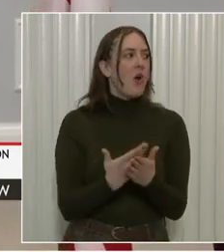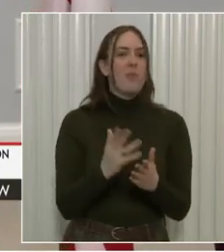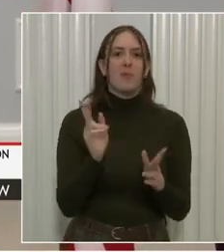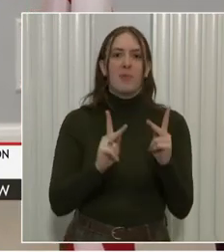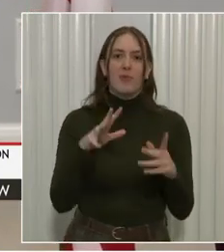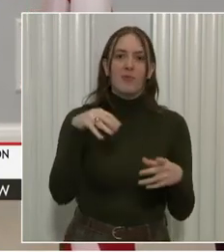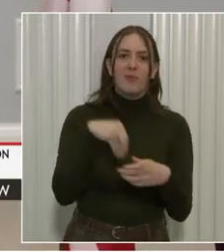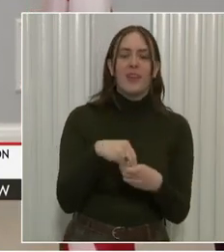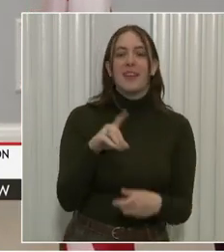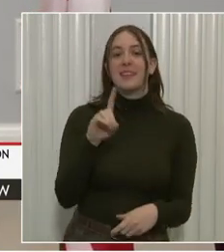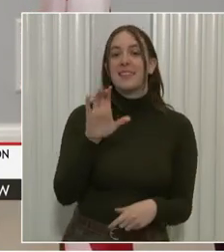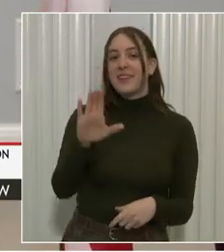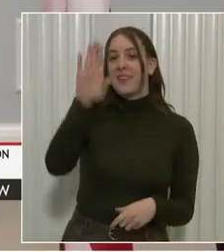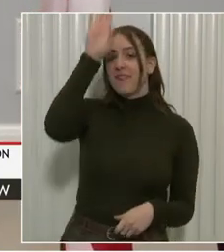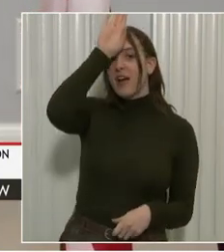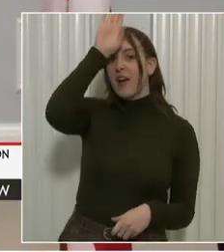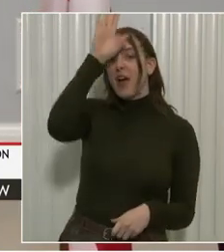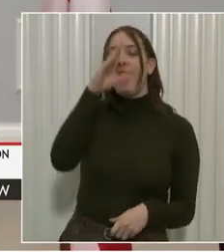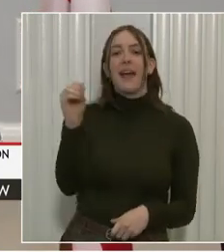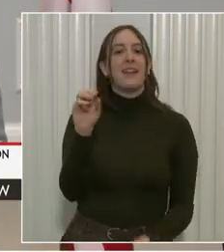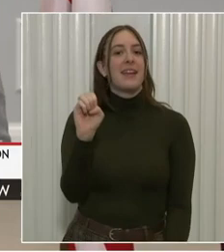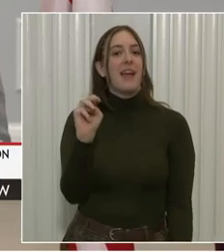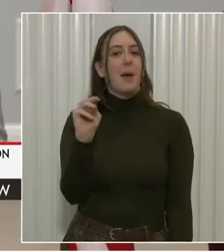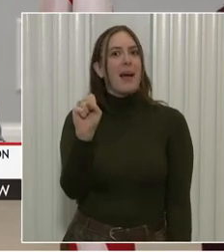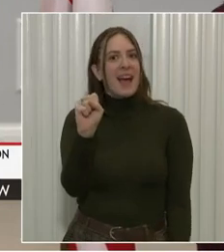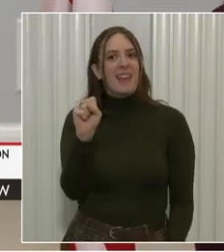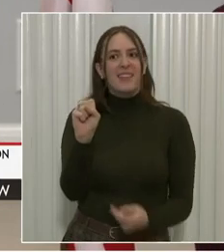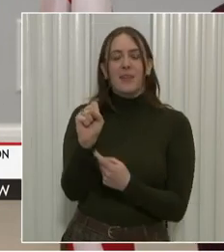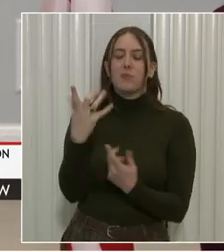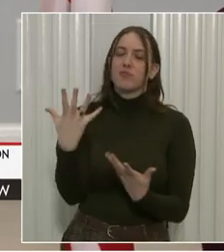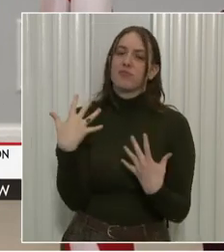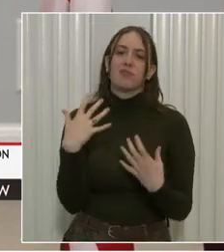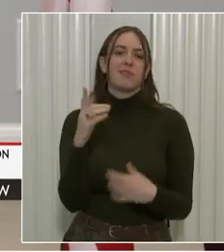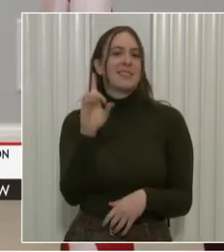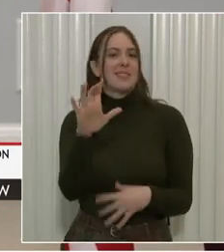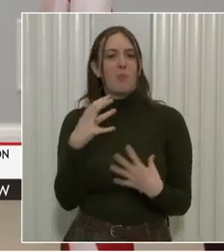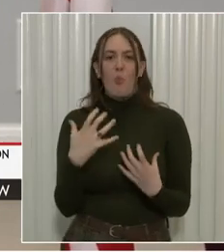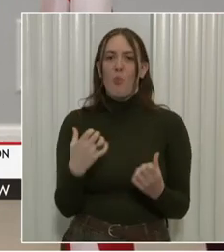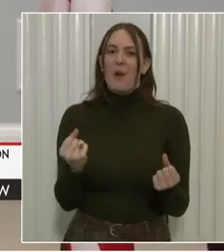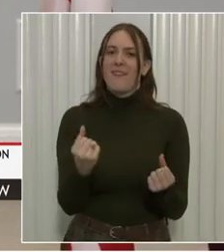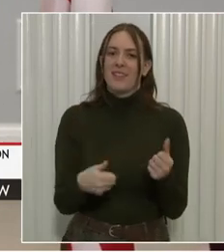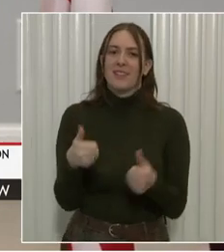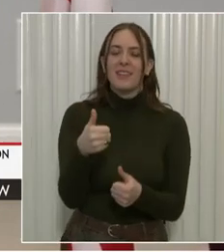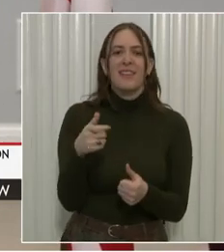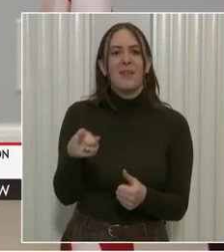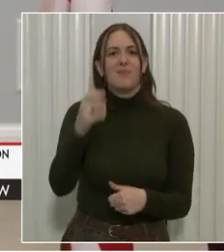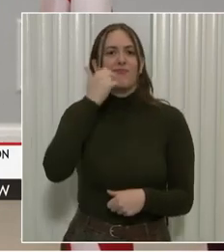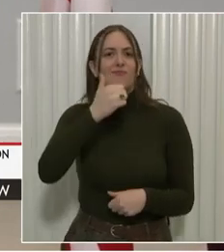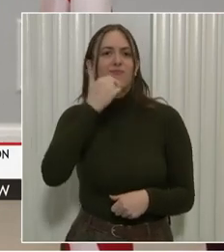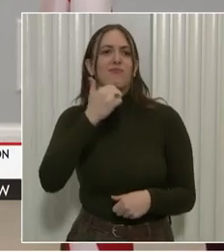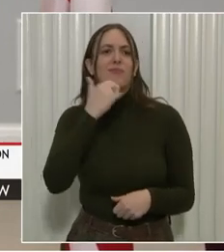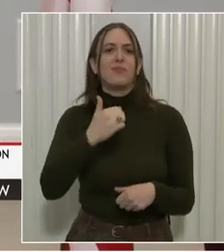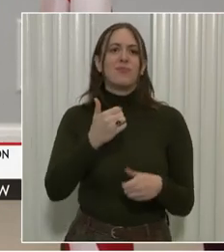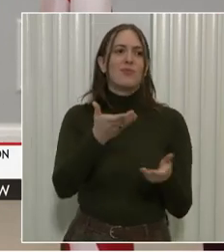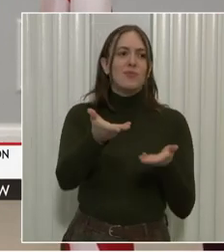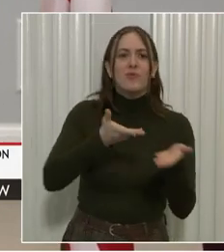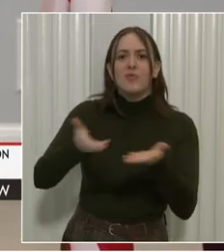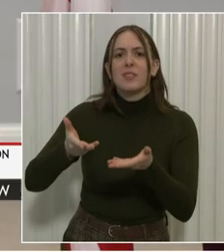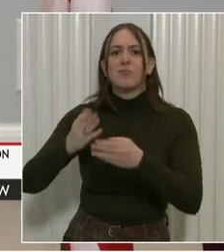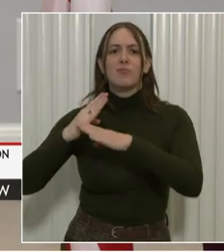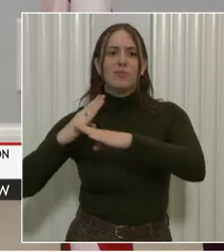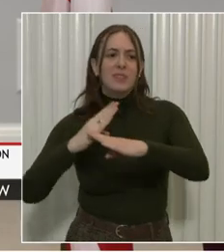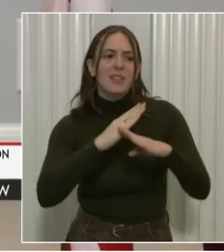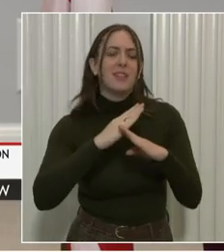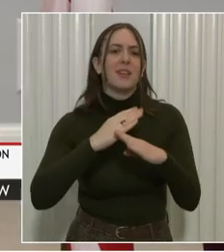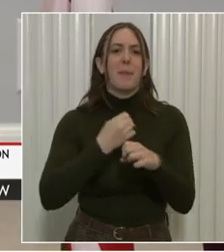EMS, DC's bravest, who are out there every single day, serving us, protecting us, and looking after